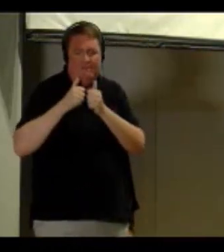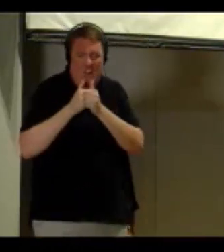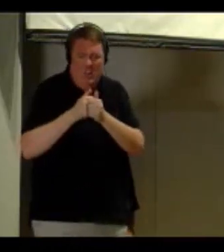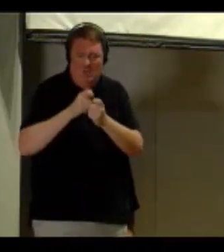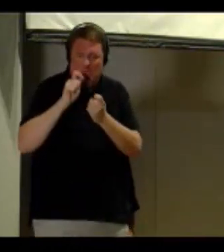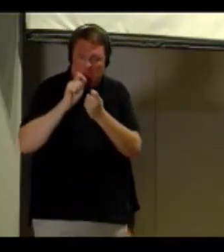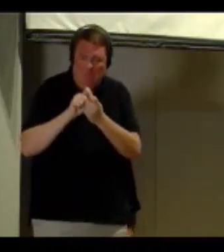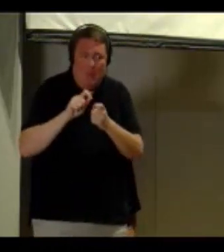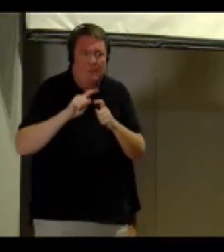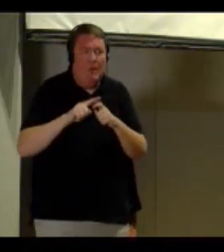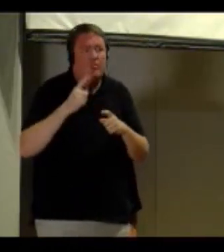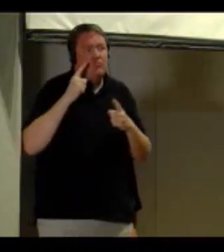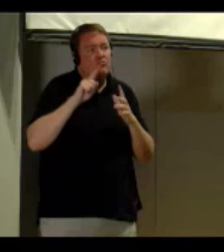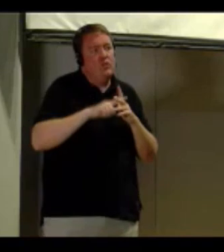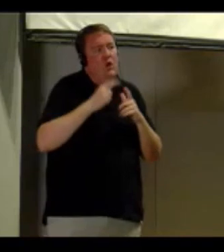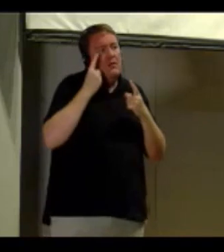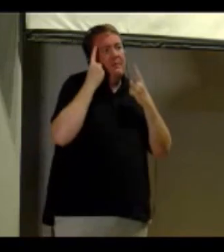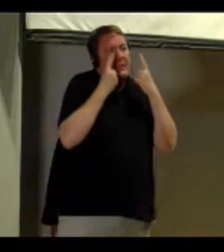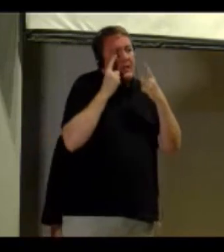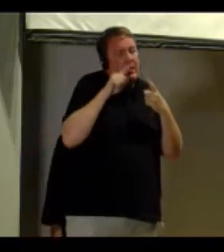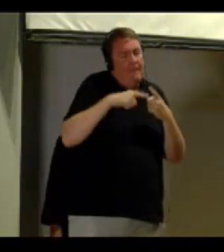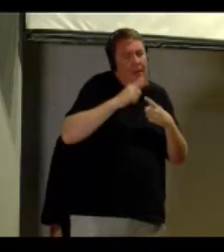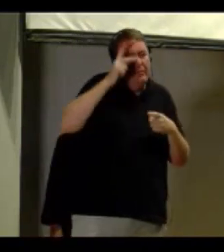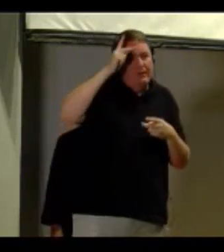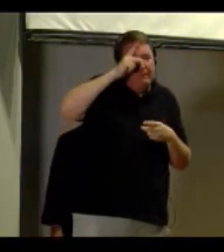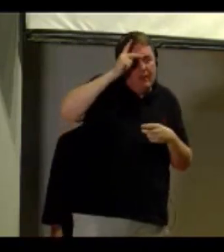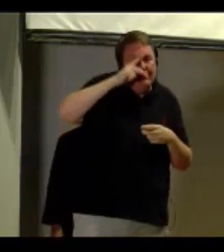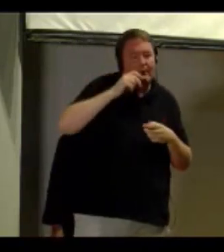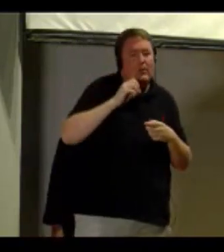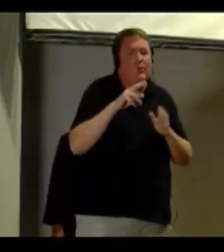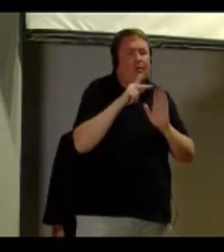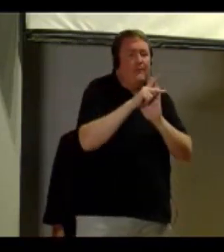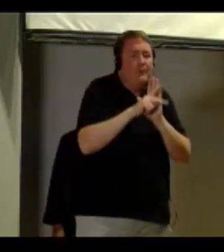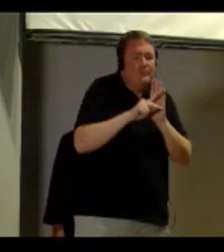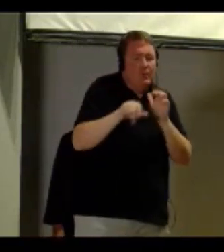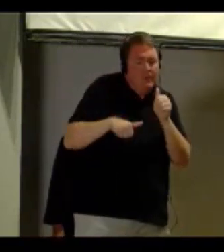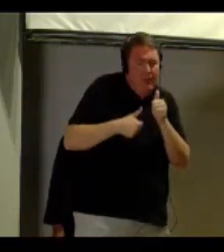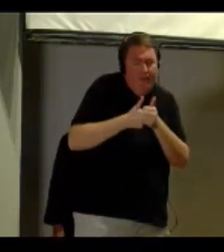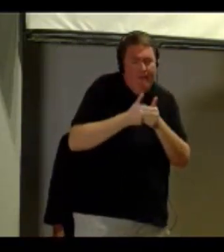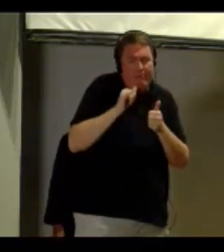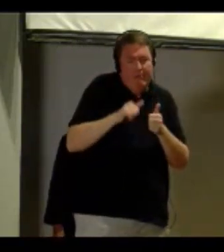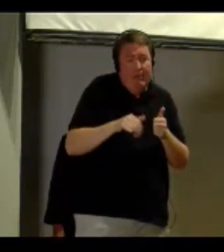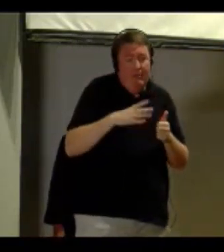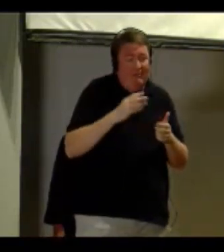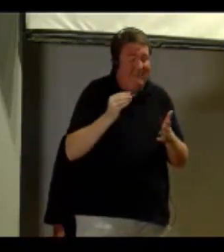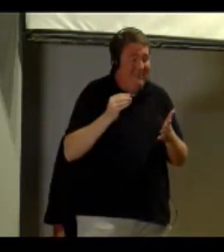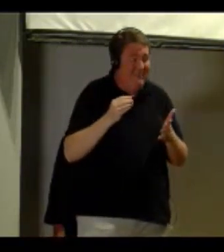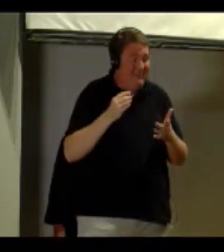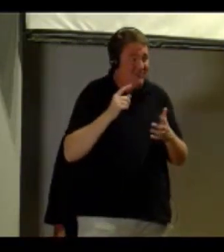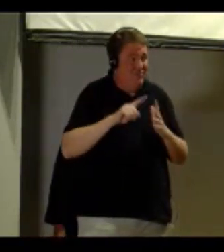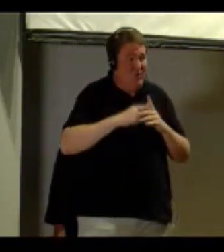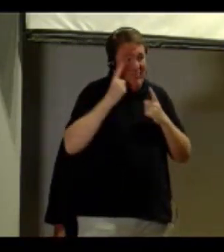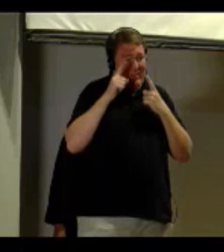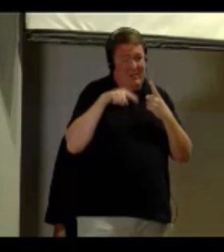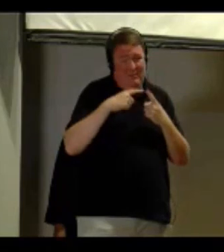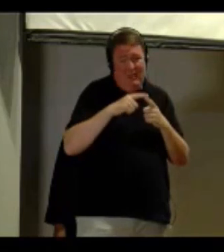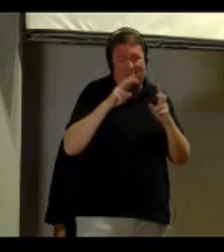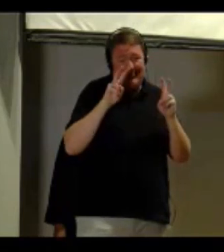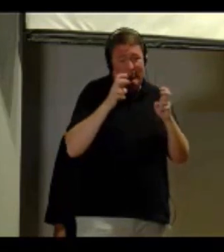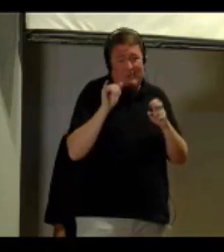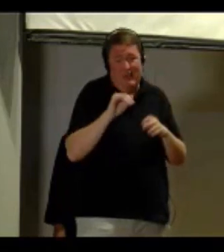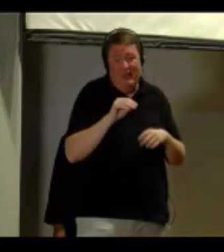thinking about in terms of principles, philosophies, and this may extend to thinking about topics such